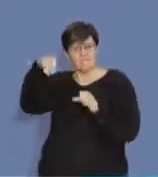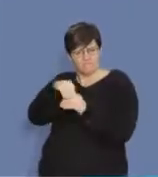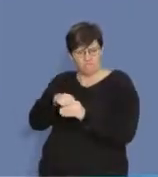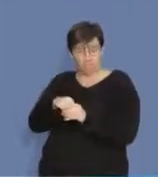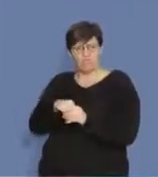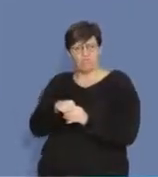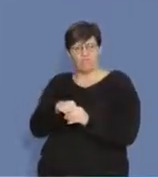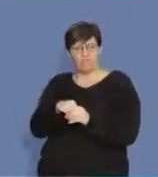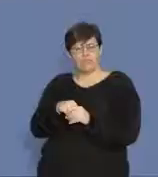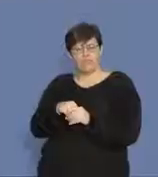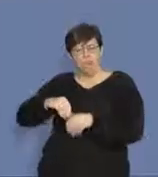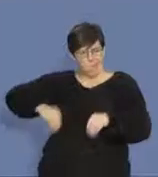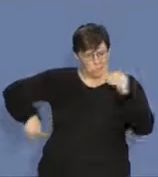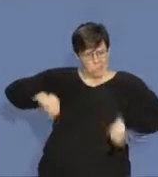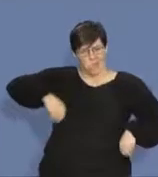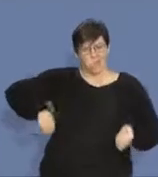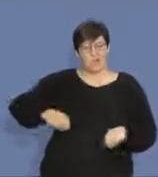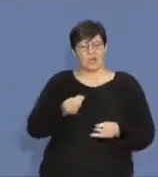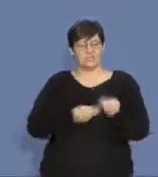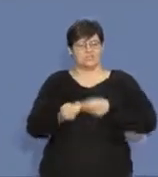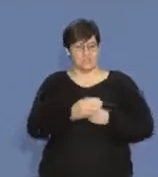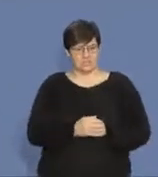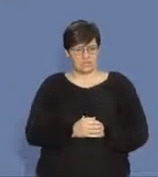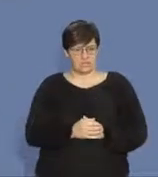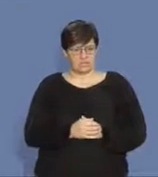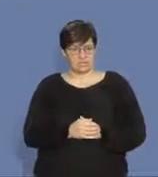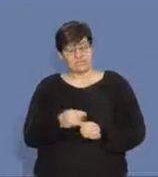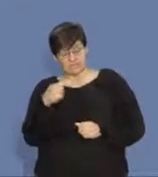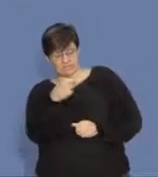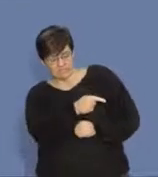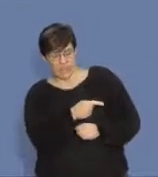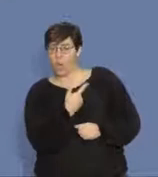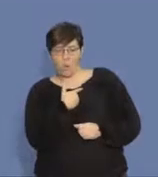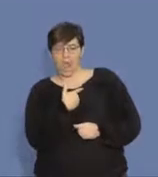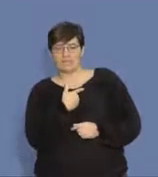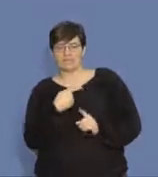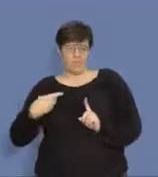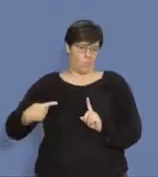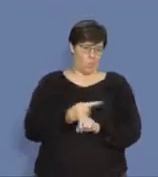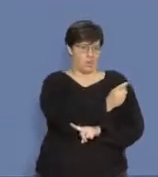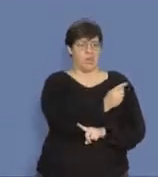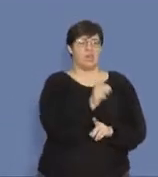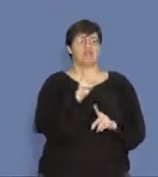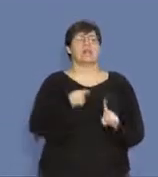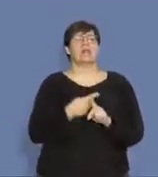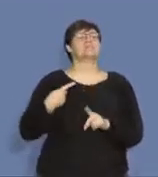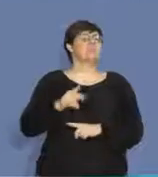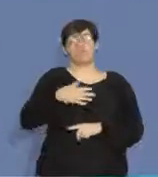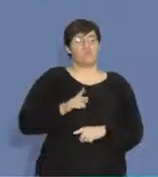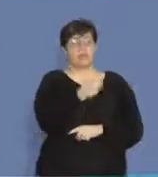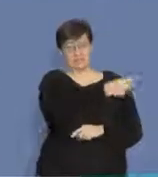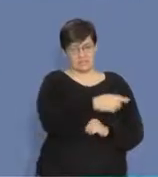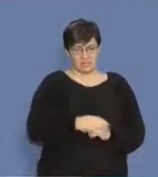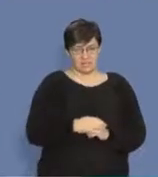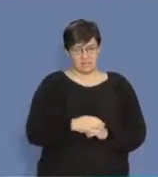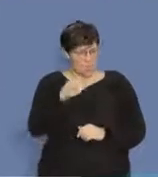transaction. Dodgy clearly wants to evade taxes. Clearly, it is evident from this transaction there